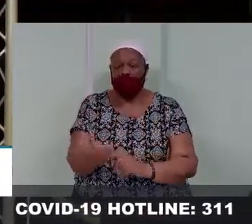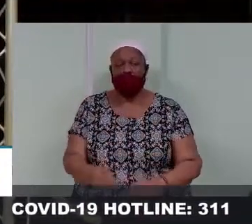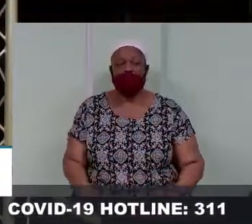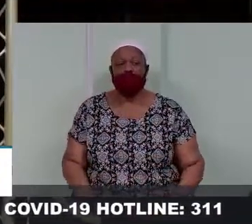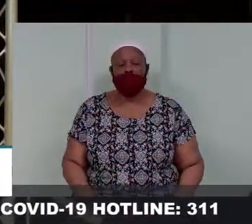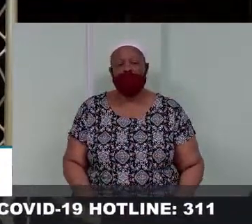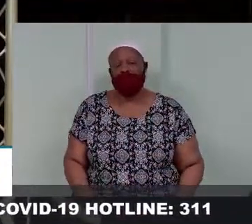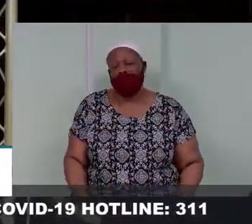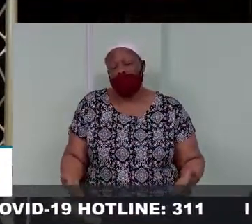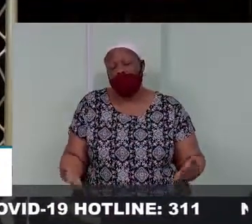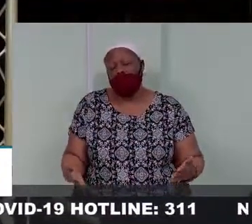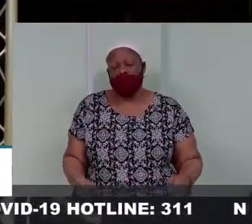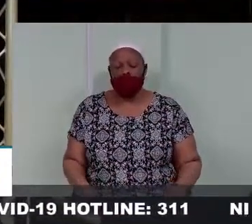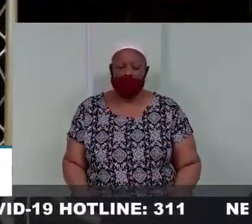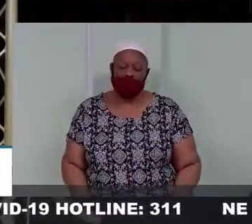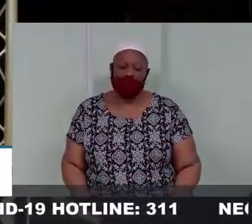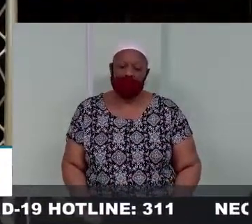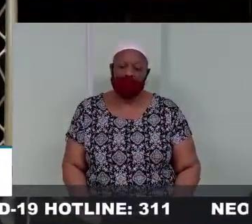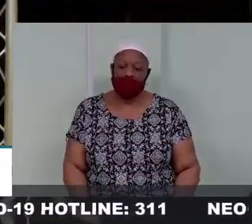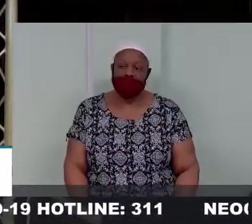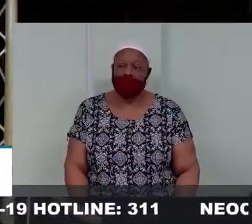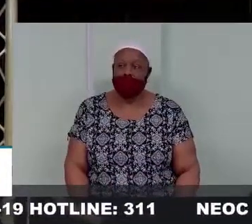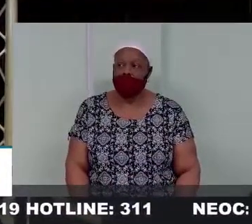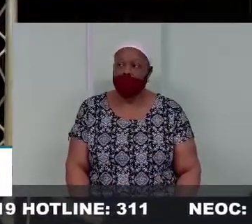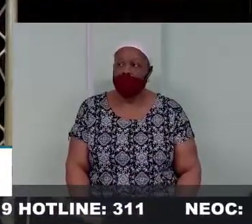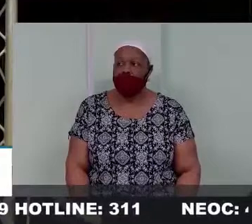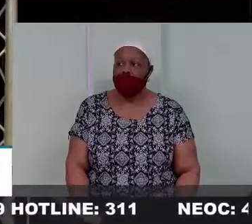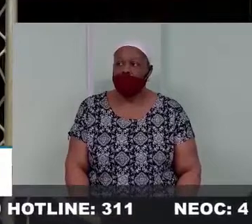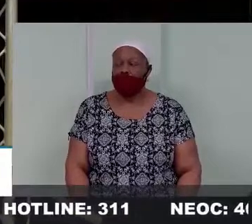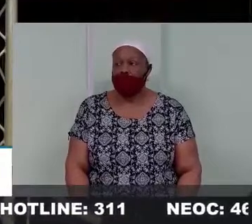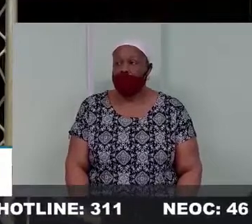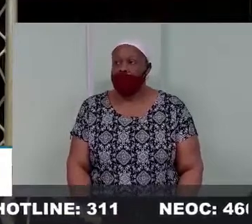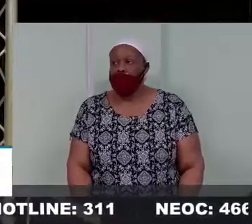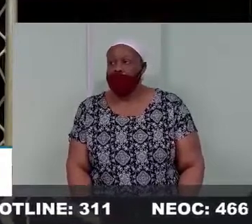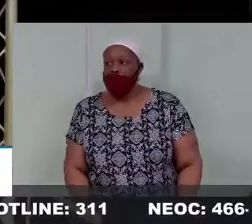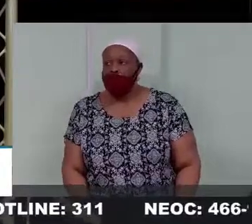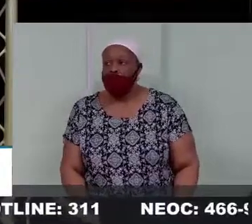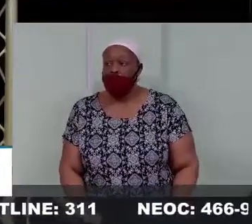Thank you, Dr. Laws. This other question,